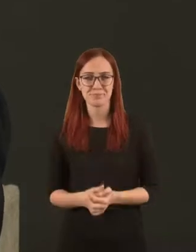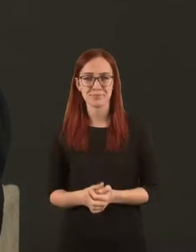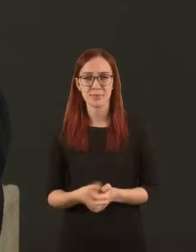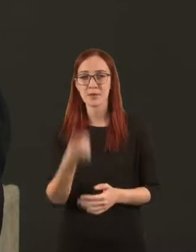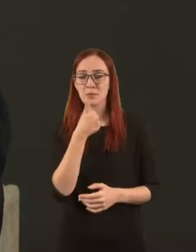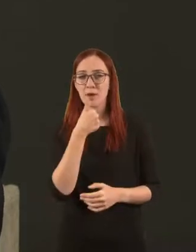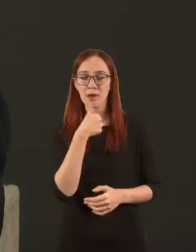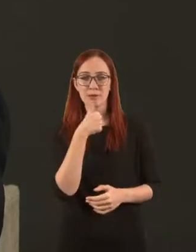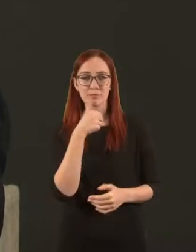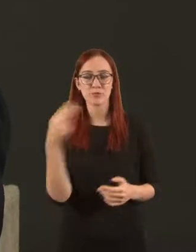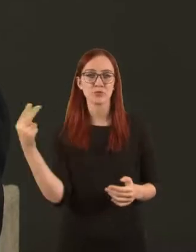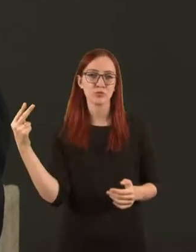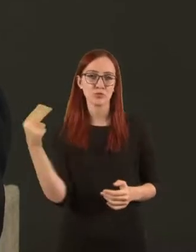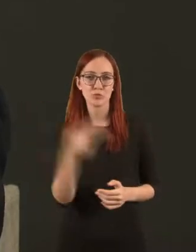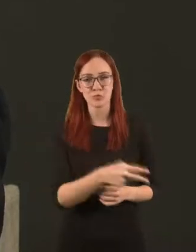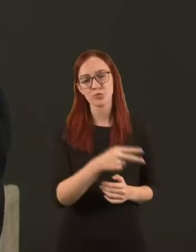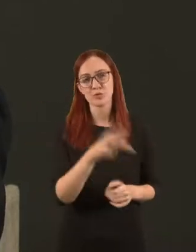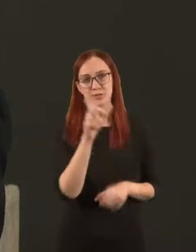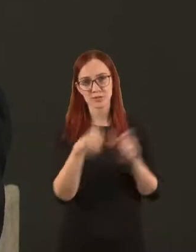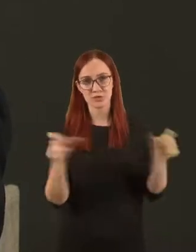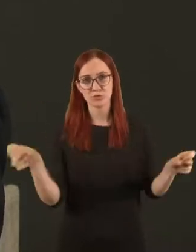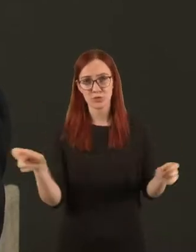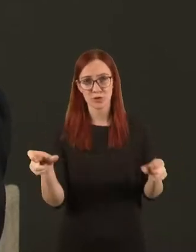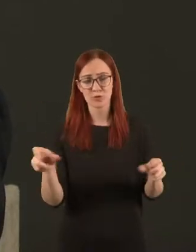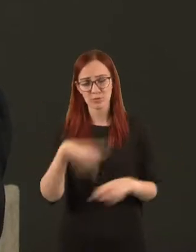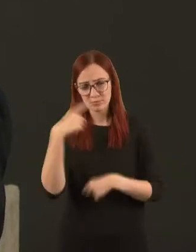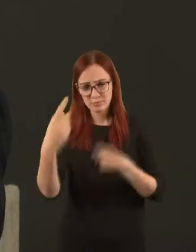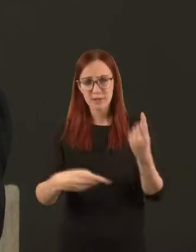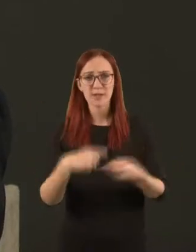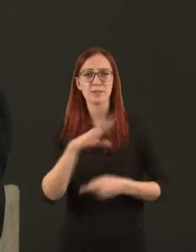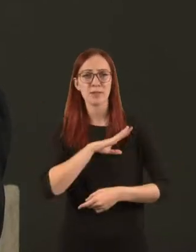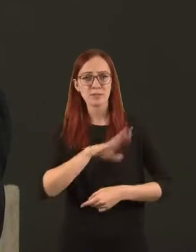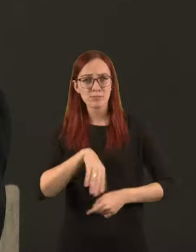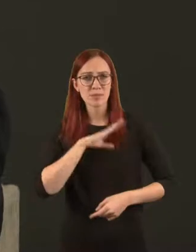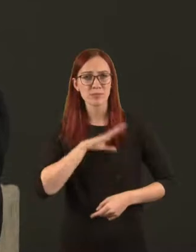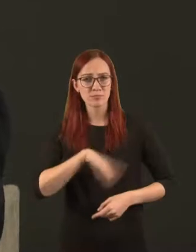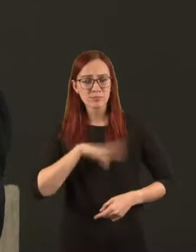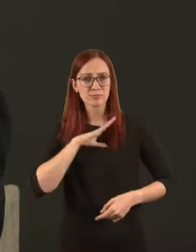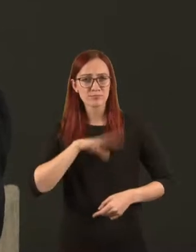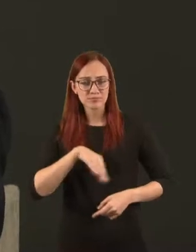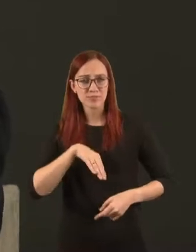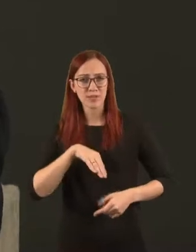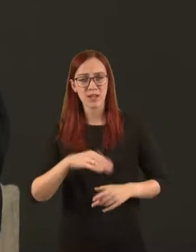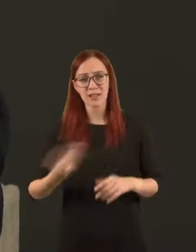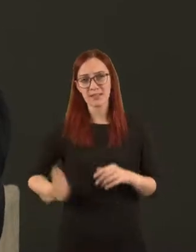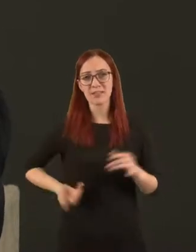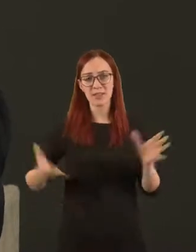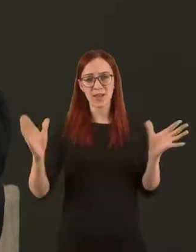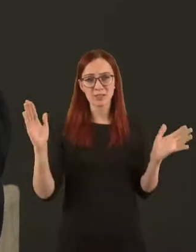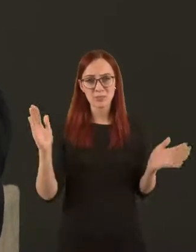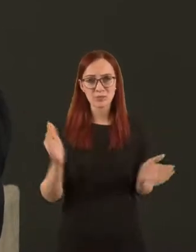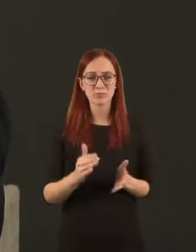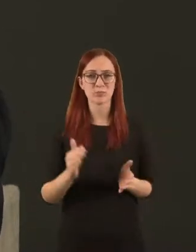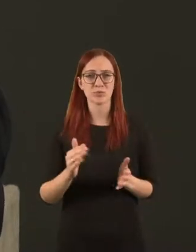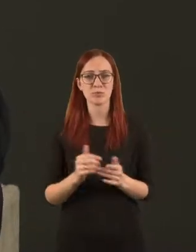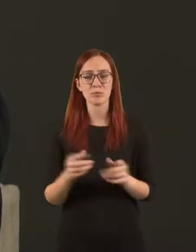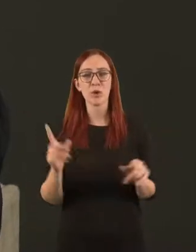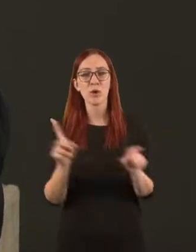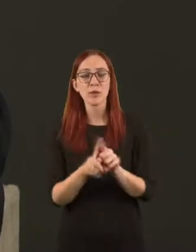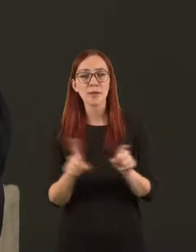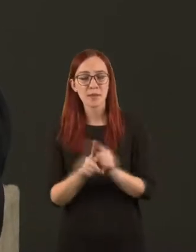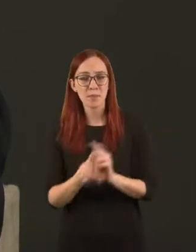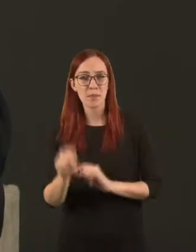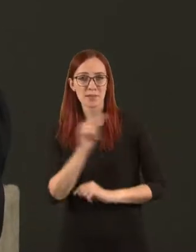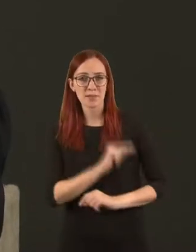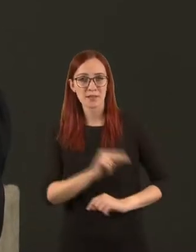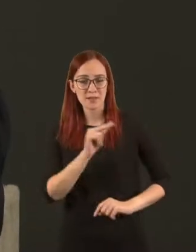the cost of status quo will be very high. There are thousands of people who